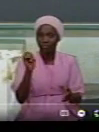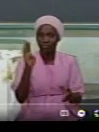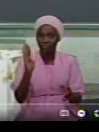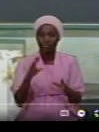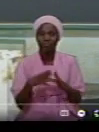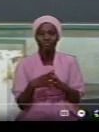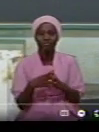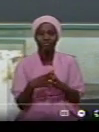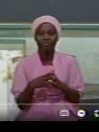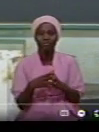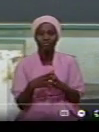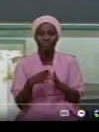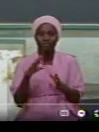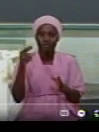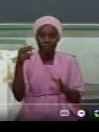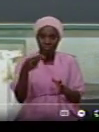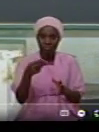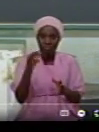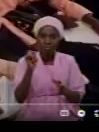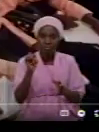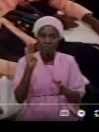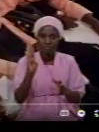chapter 11,